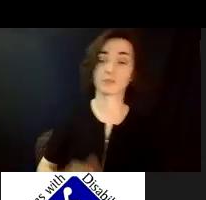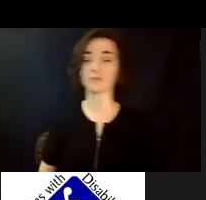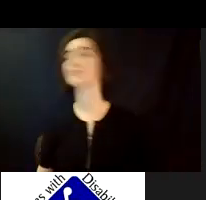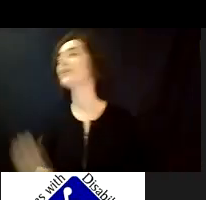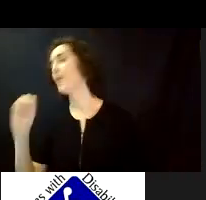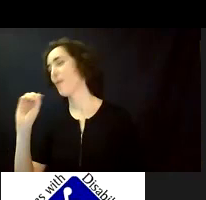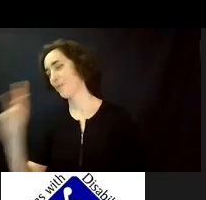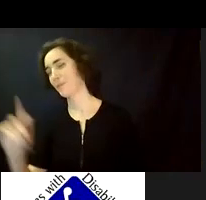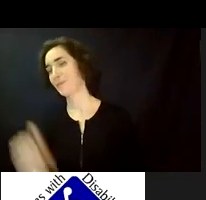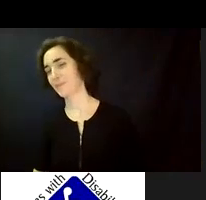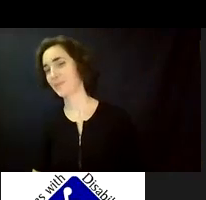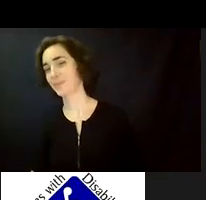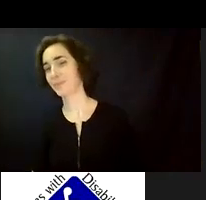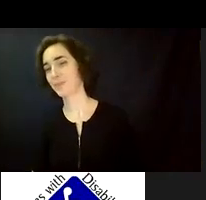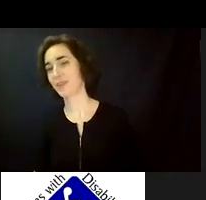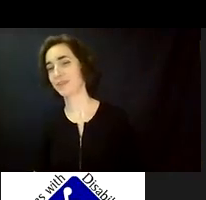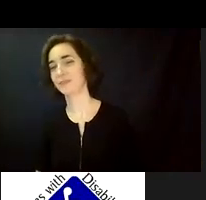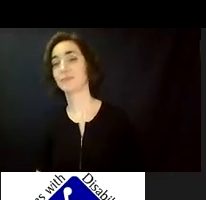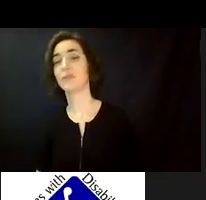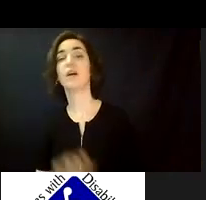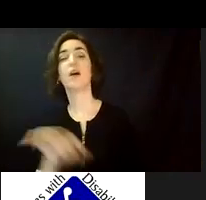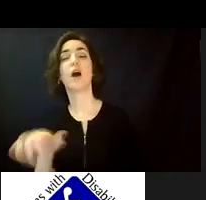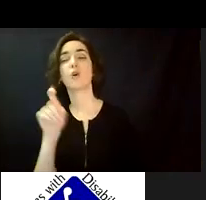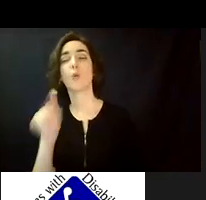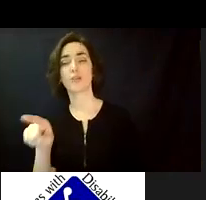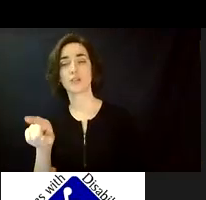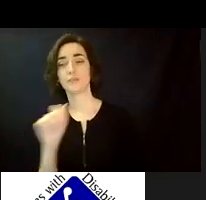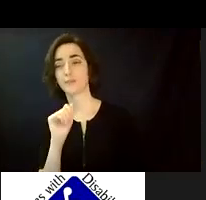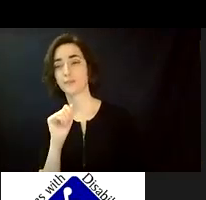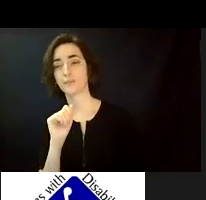Okay, so we had another question from a panelist,